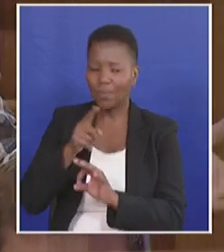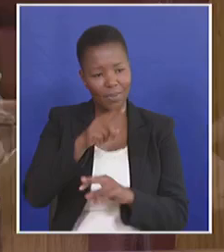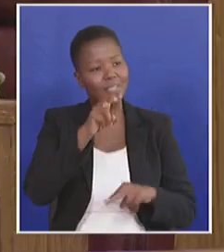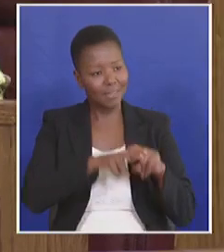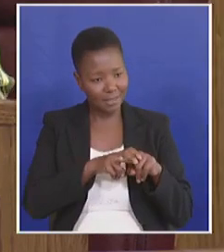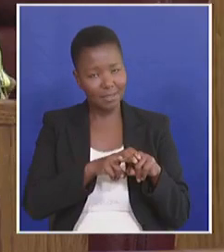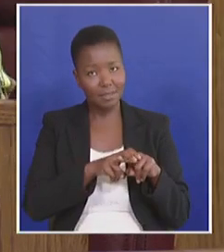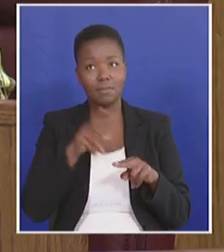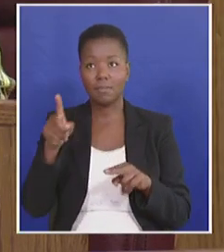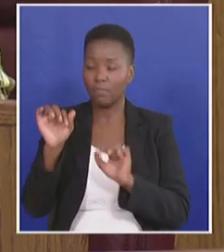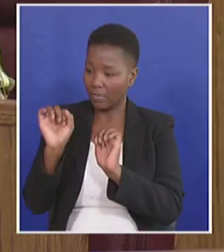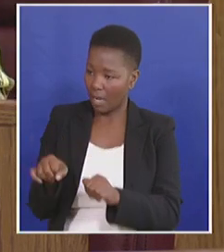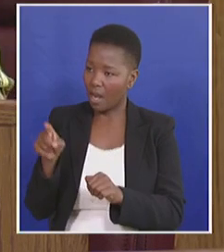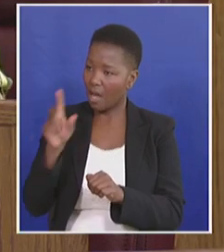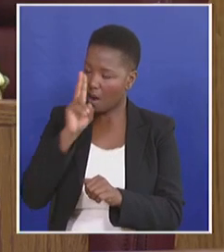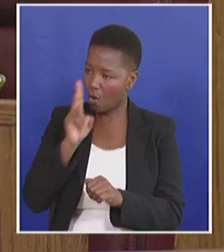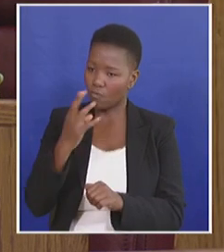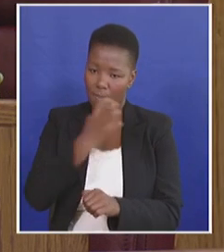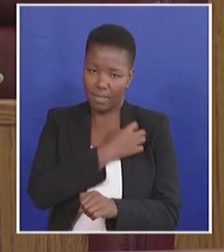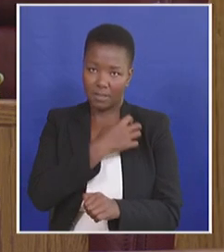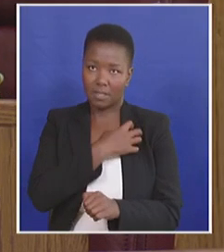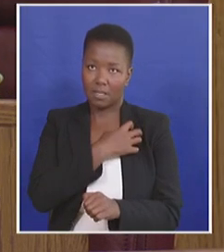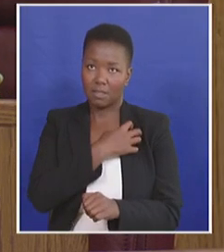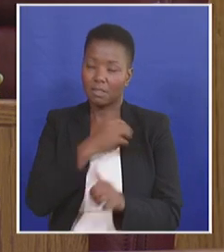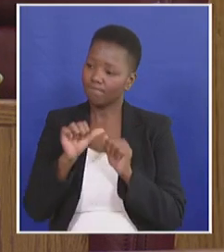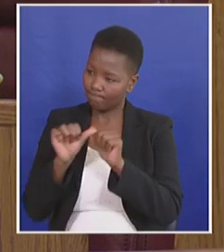we allow the Honorable Minister